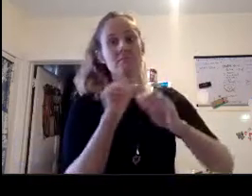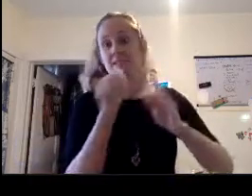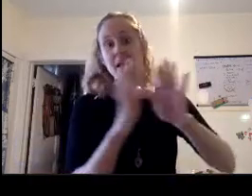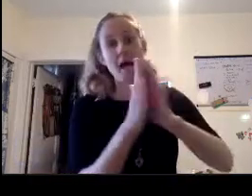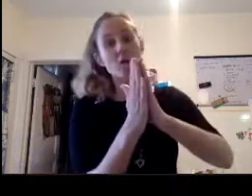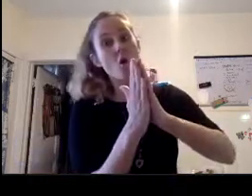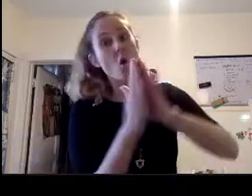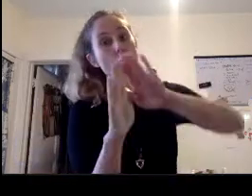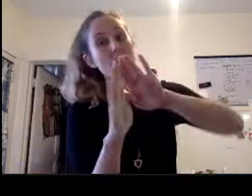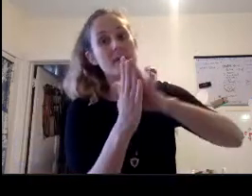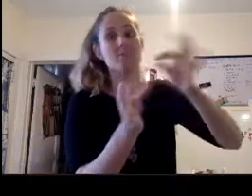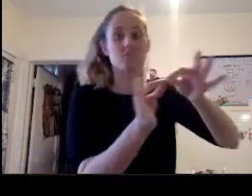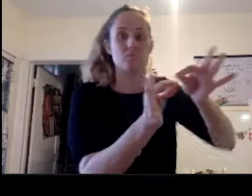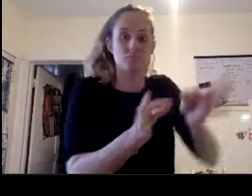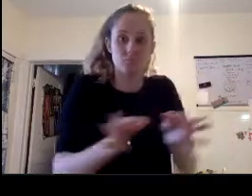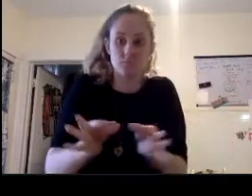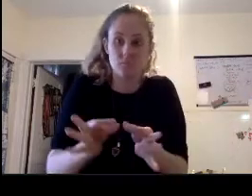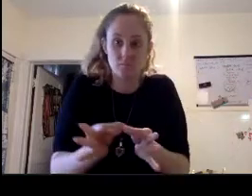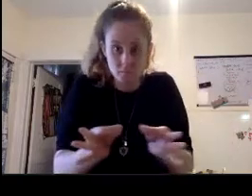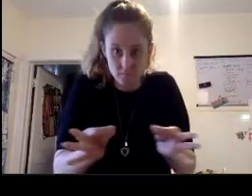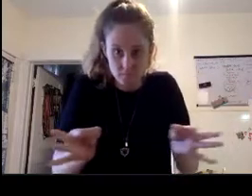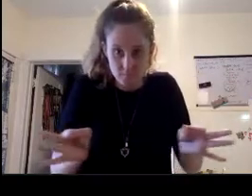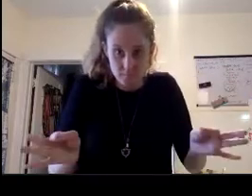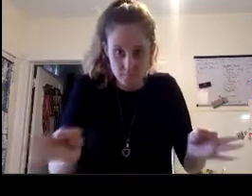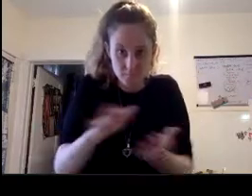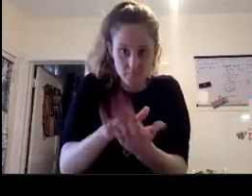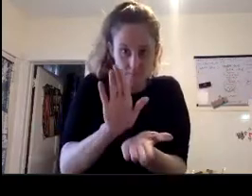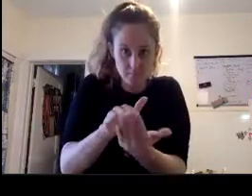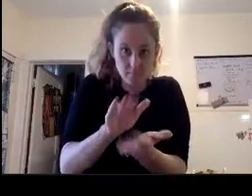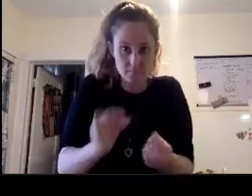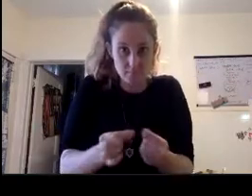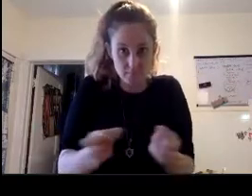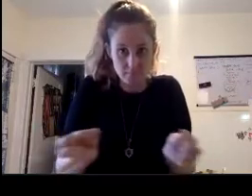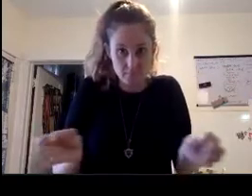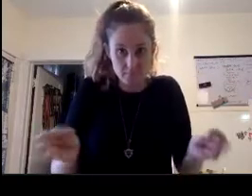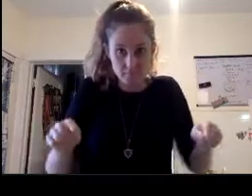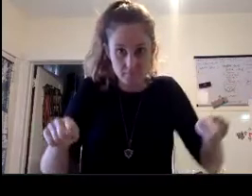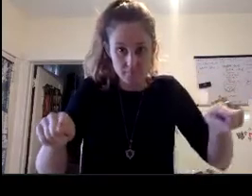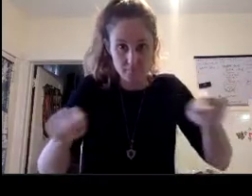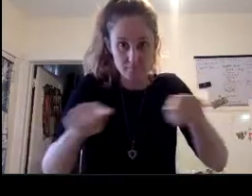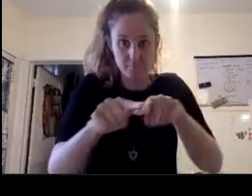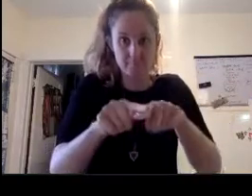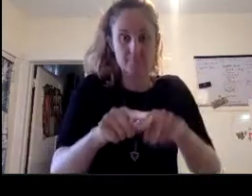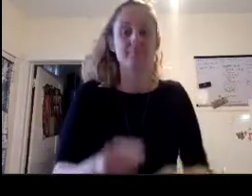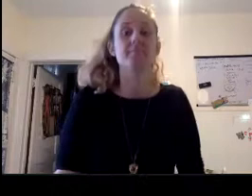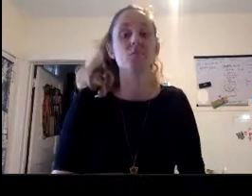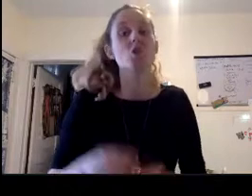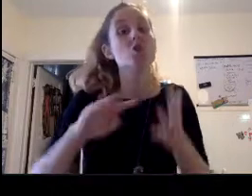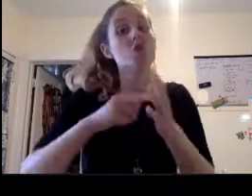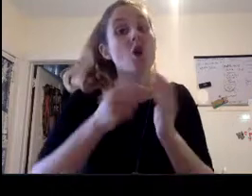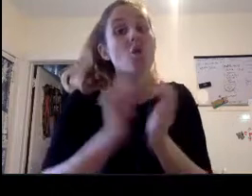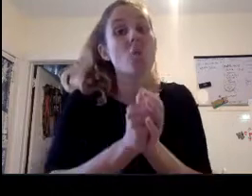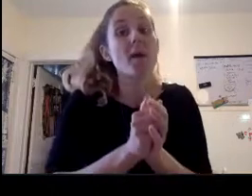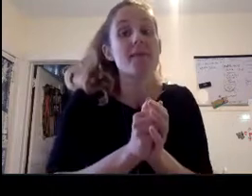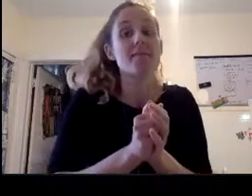up. And for yours, I would start with a pencil. But for mine, I'm going to start with a marker so you can see it from far